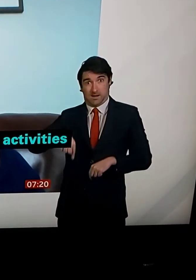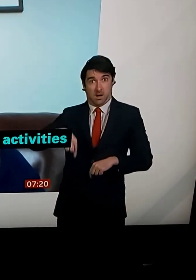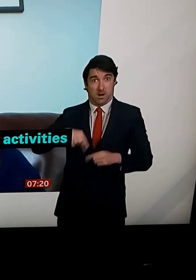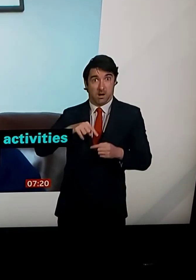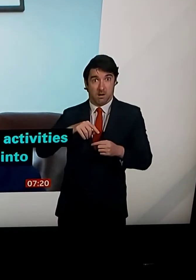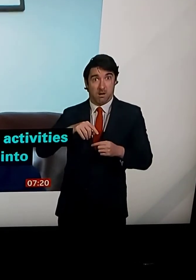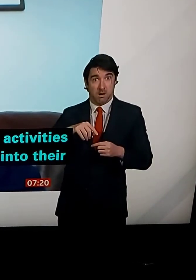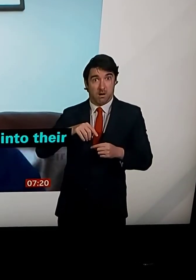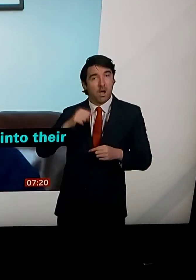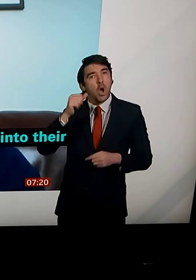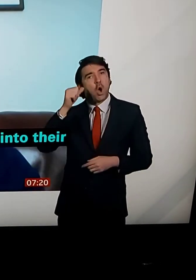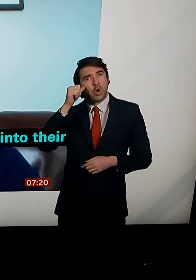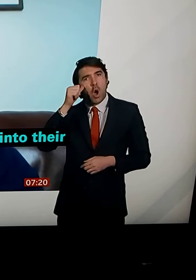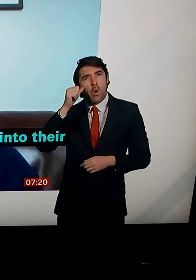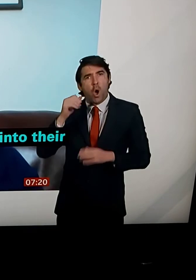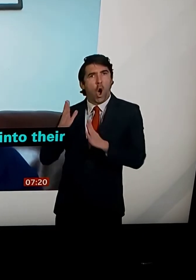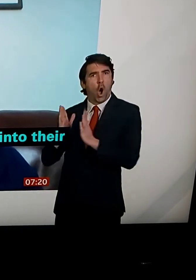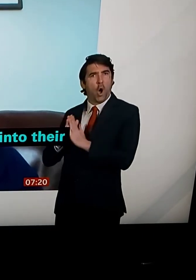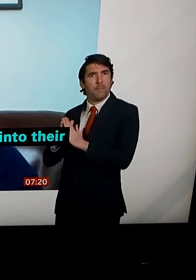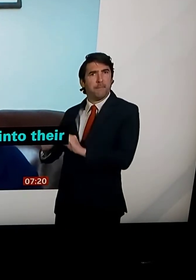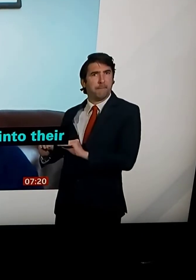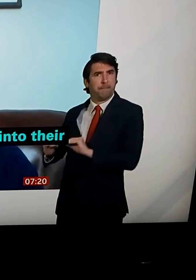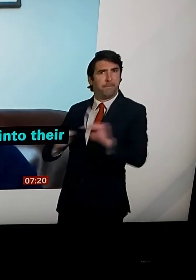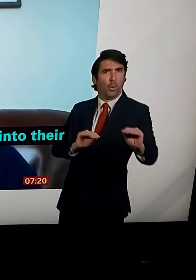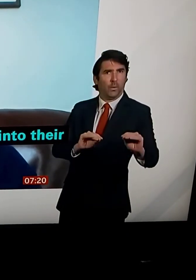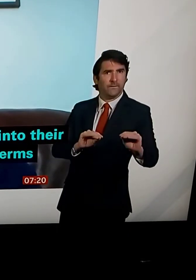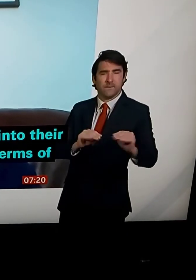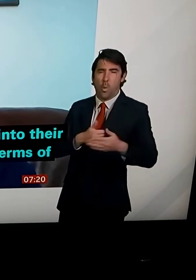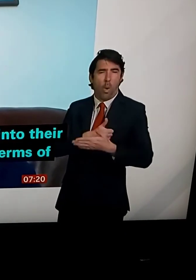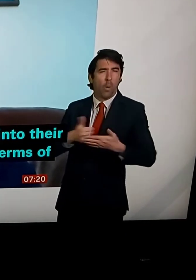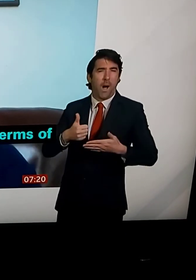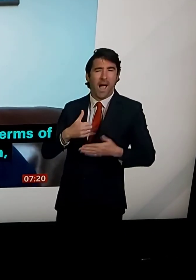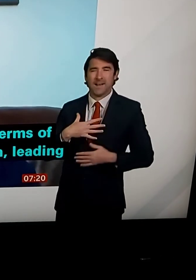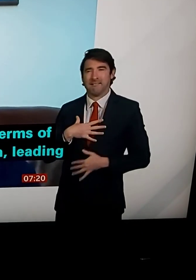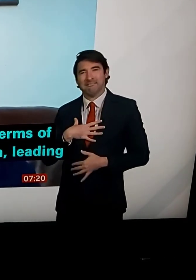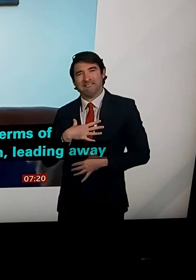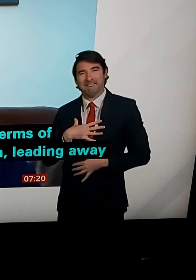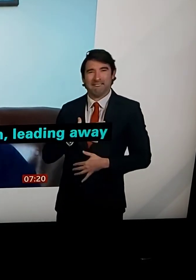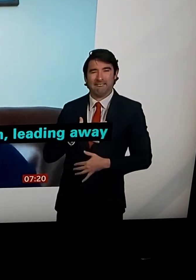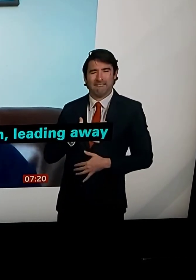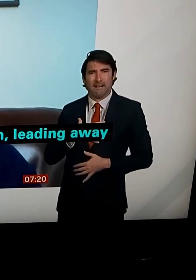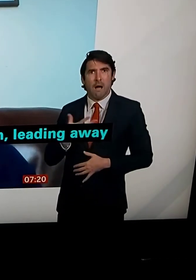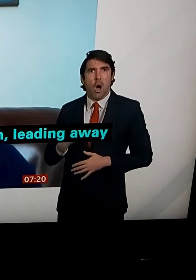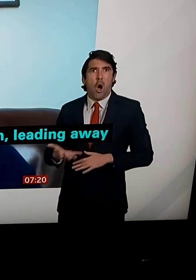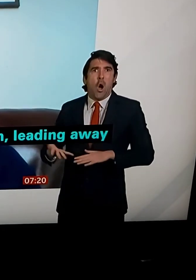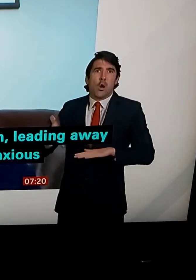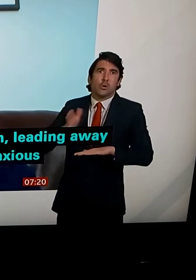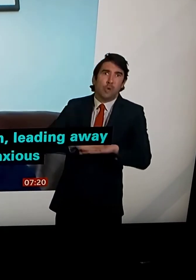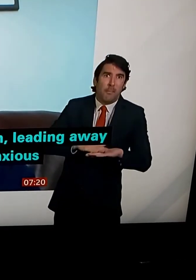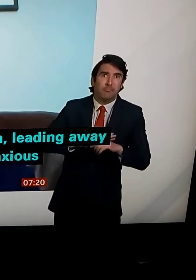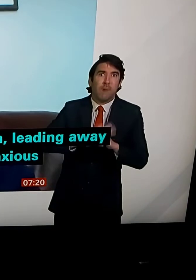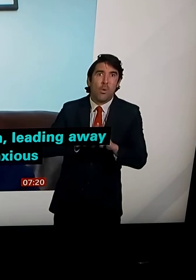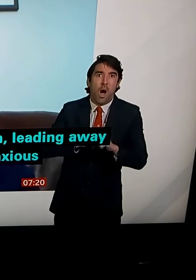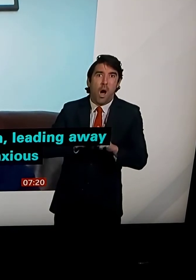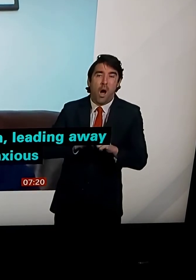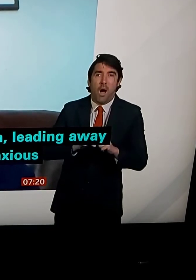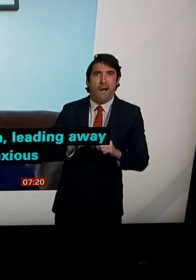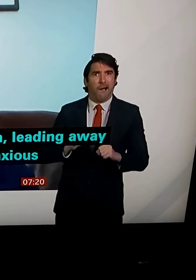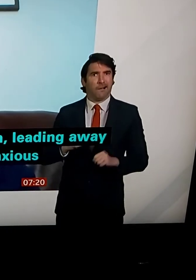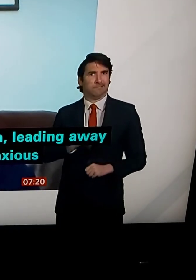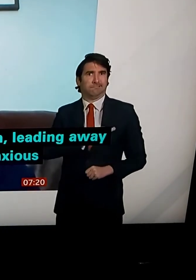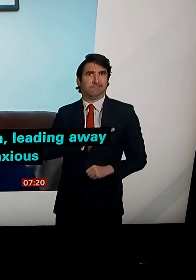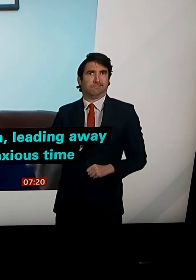going to be that moving away from home can be an anxious time at any rate, at least without the situation that we find ourselves in, but we still